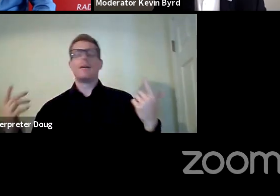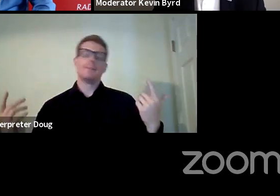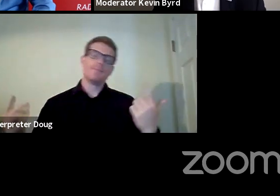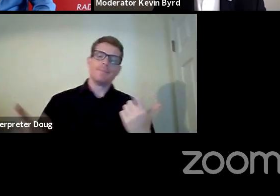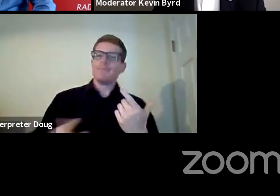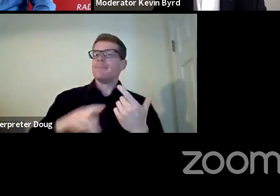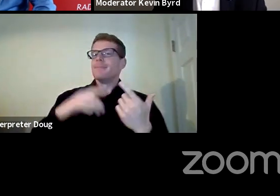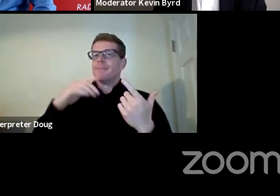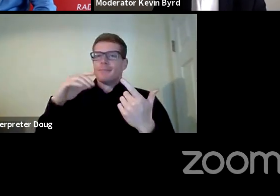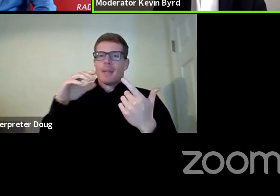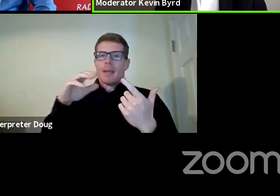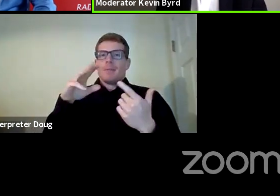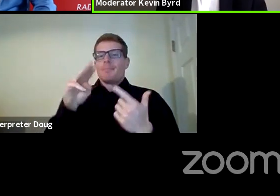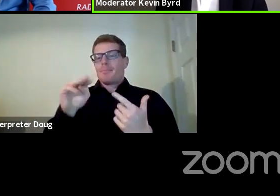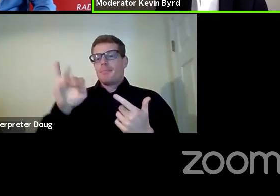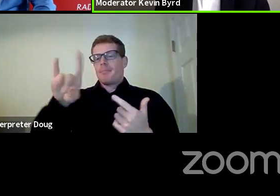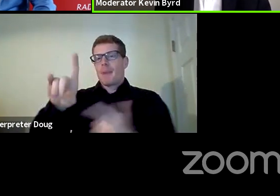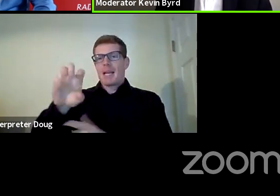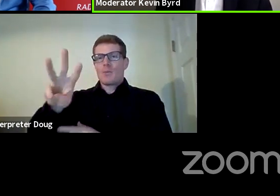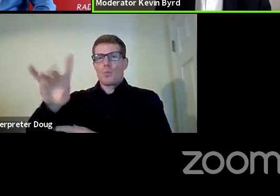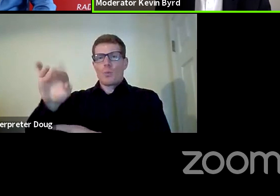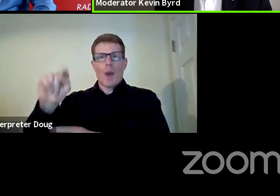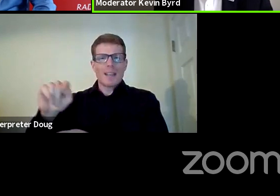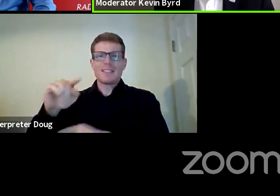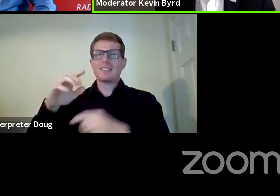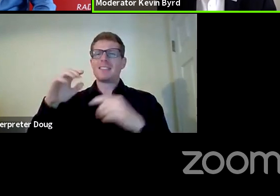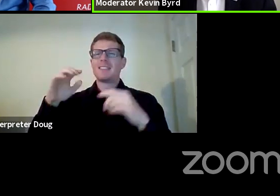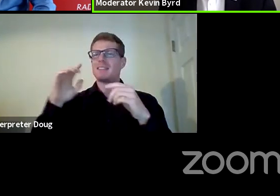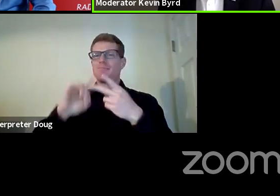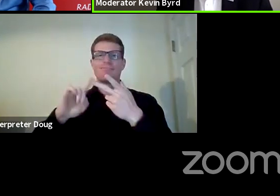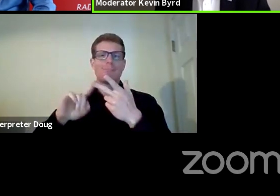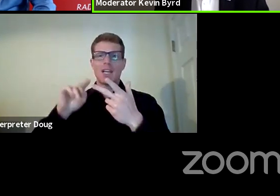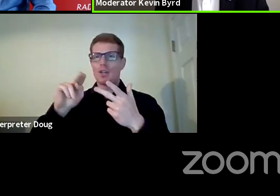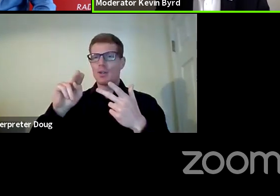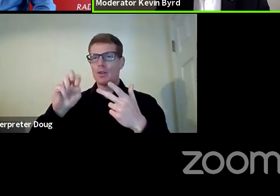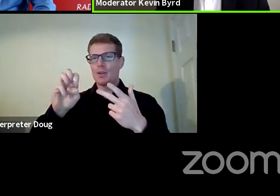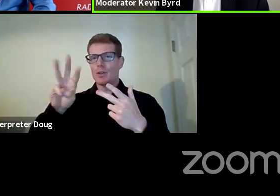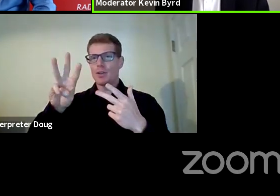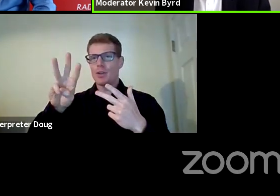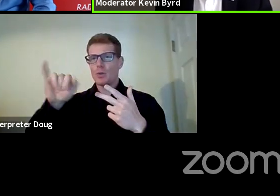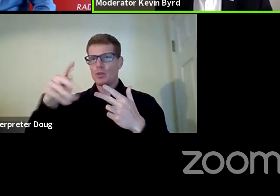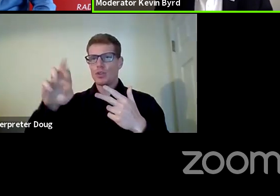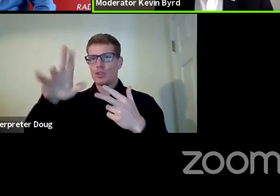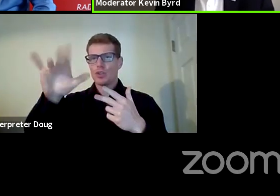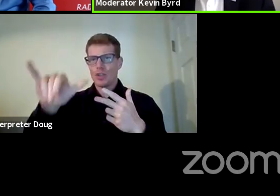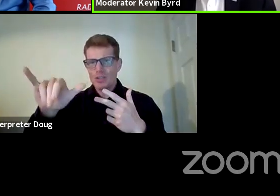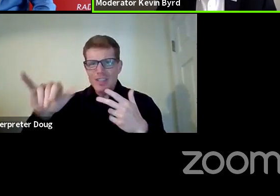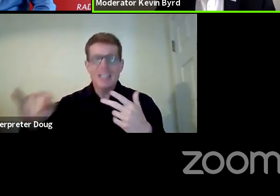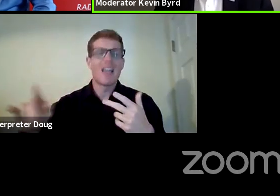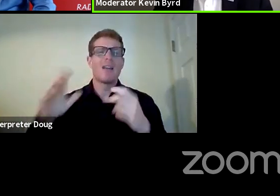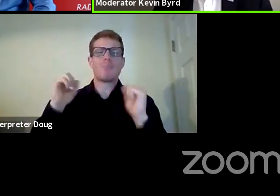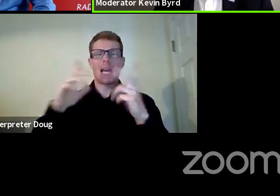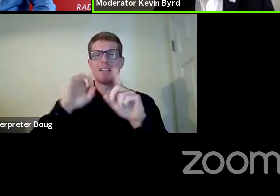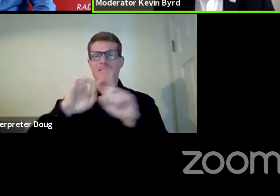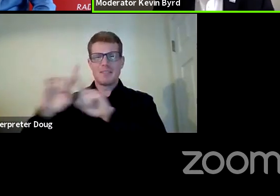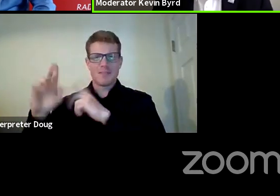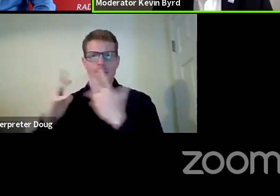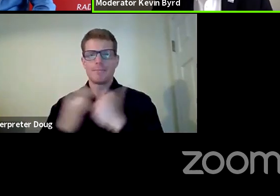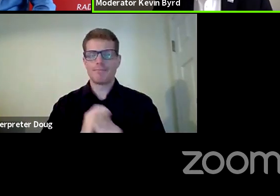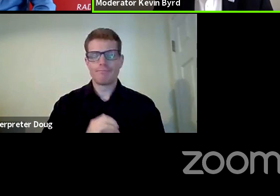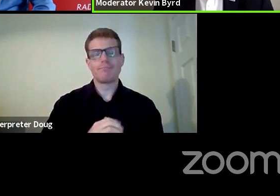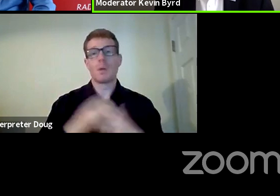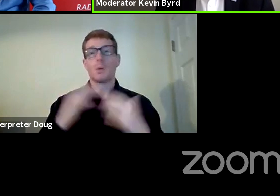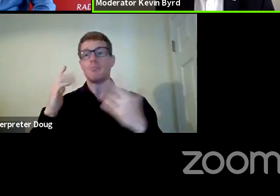here. Great. Well, thanks to each of you for joining us this evening and providing insight on the response to COVID-19 in the New